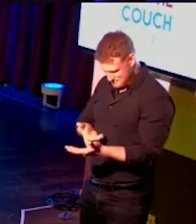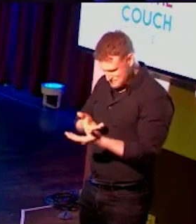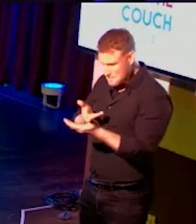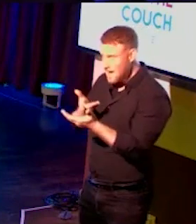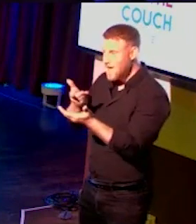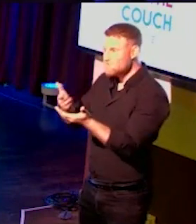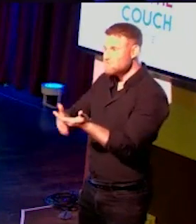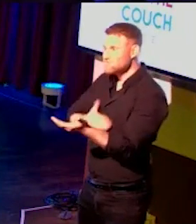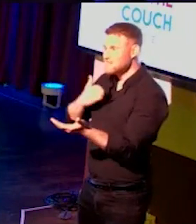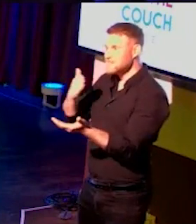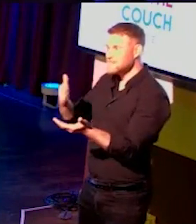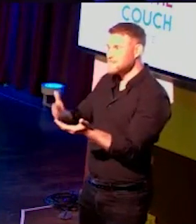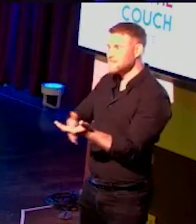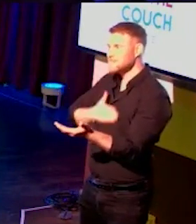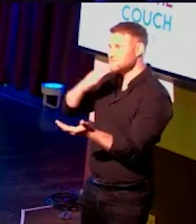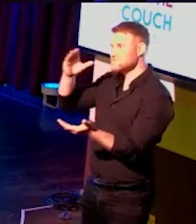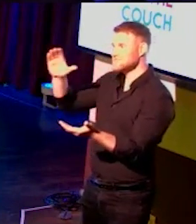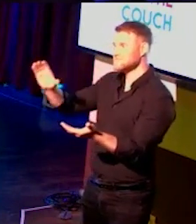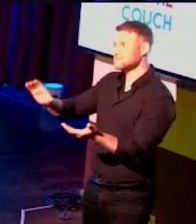ways, Merry